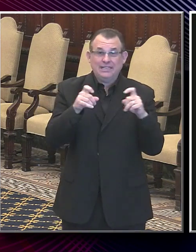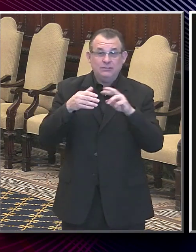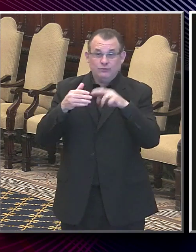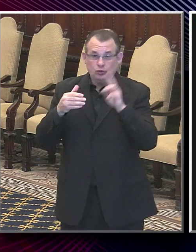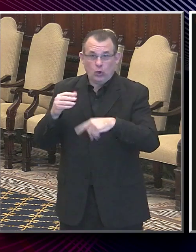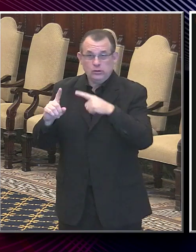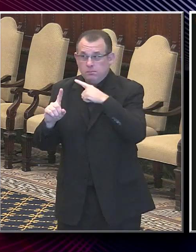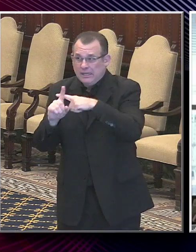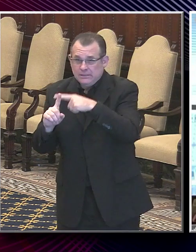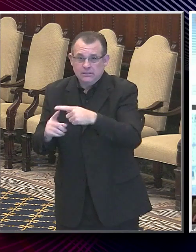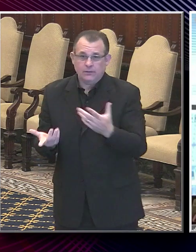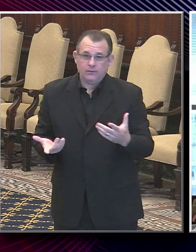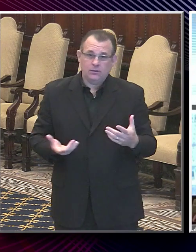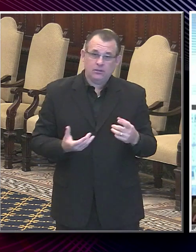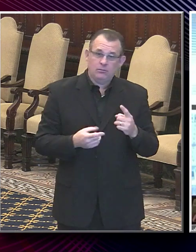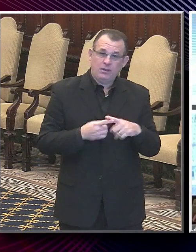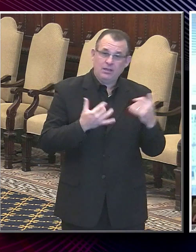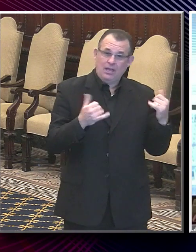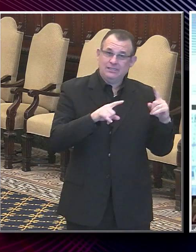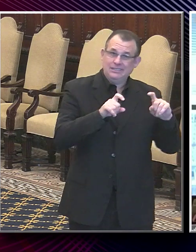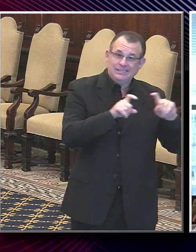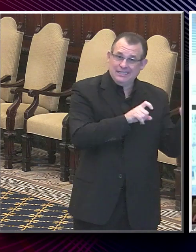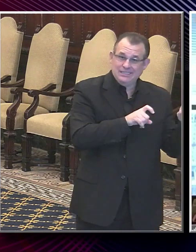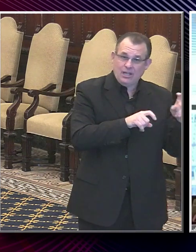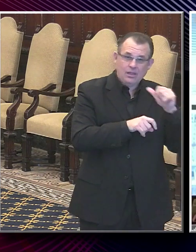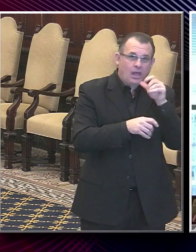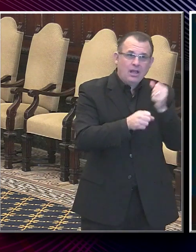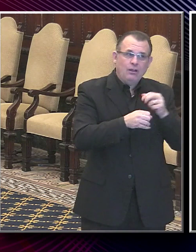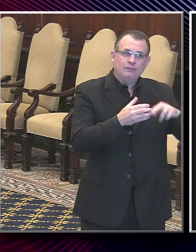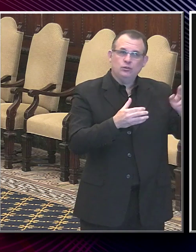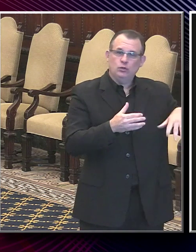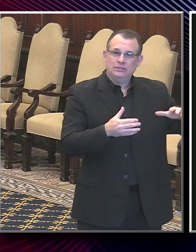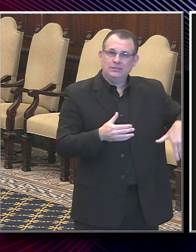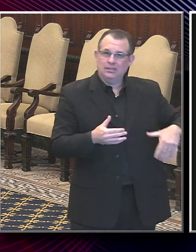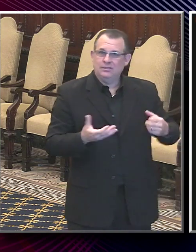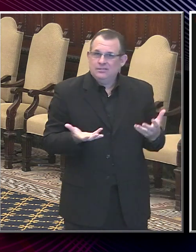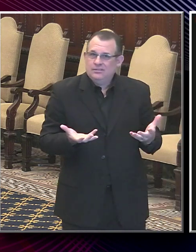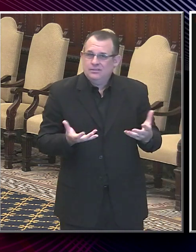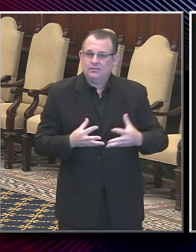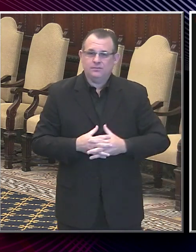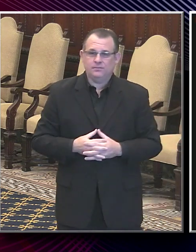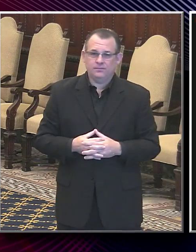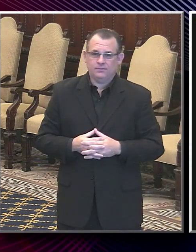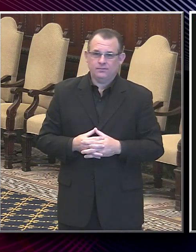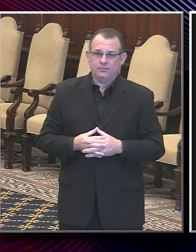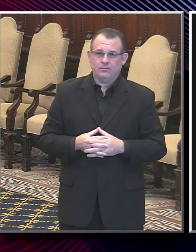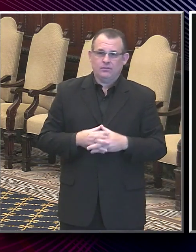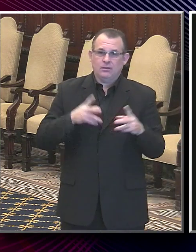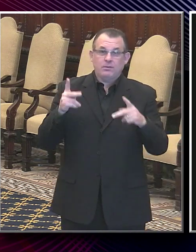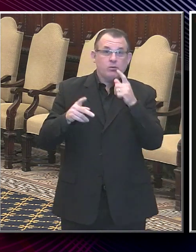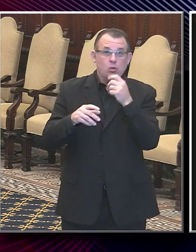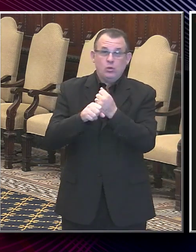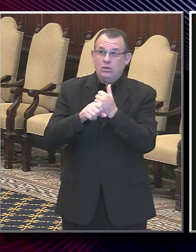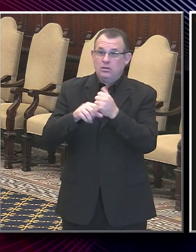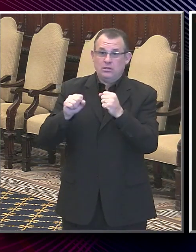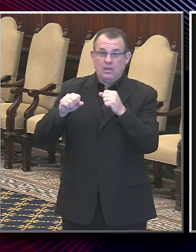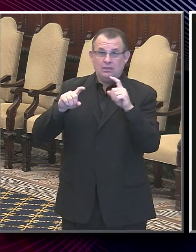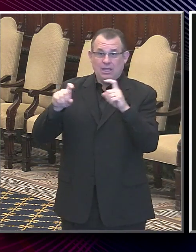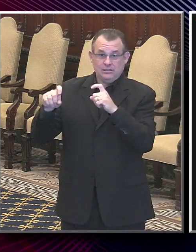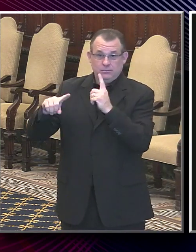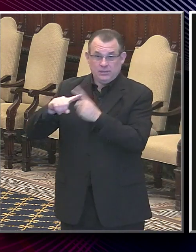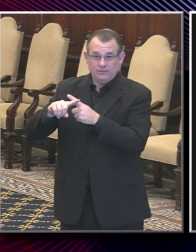have not been included in those numbers. Okay, and are people who test positive being transferred to